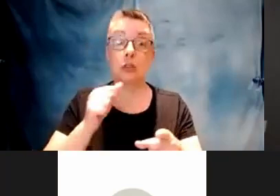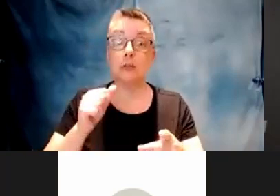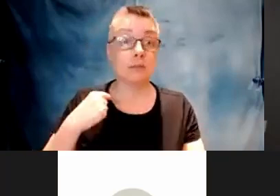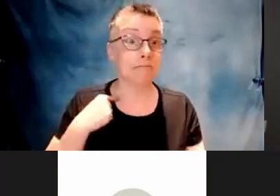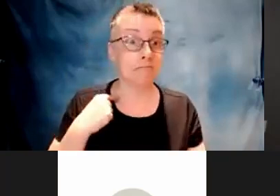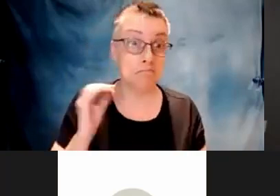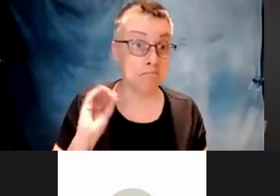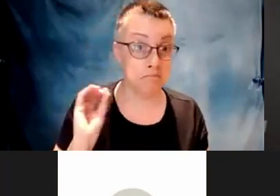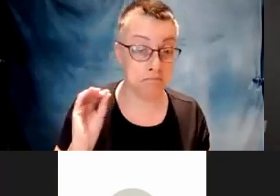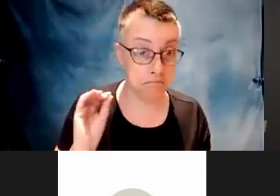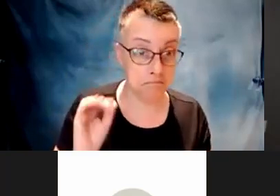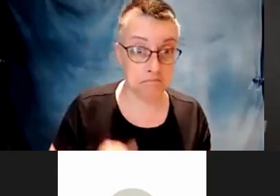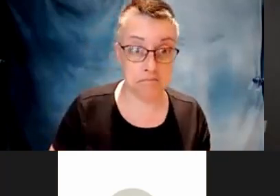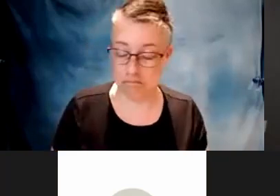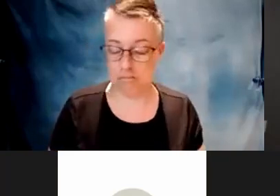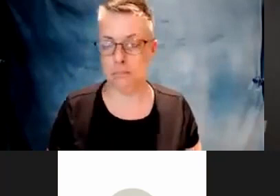accent.